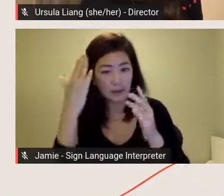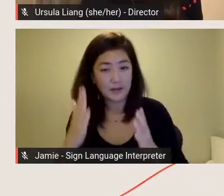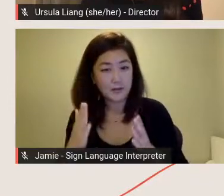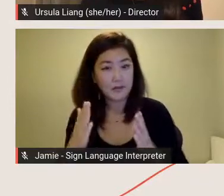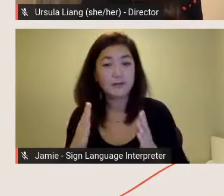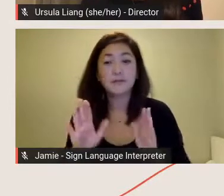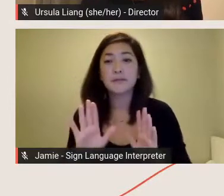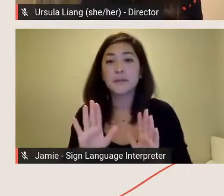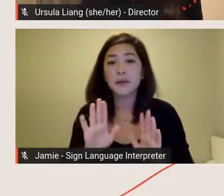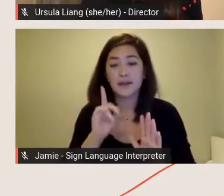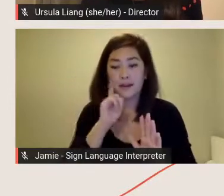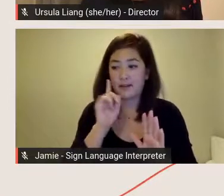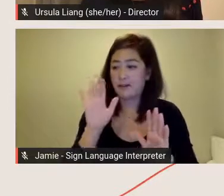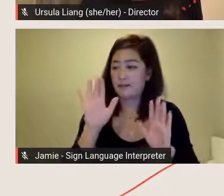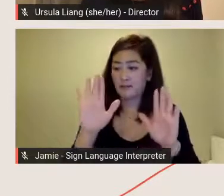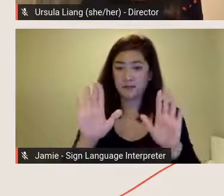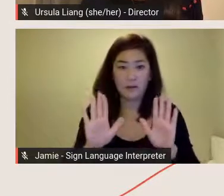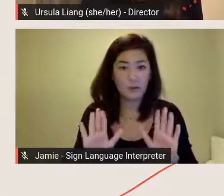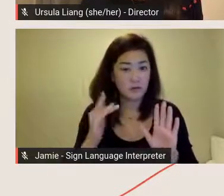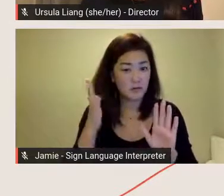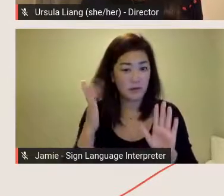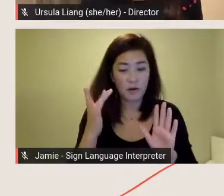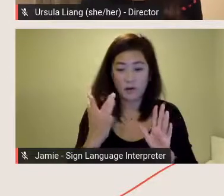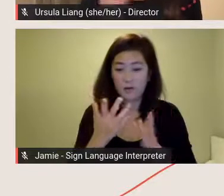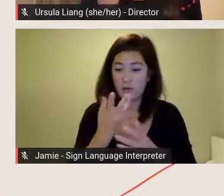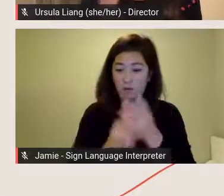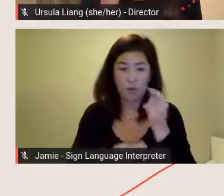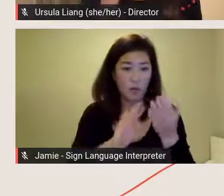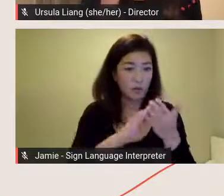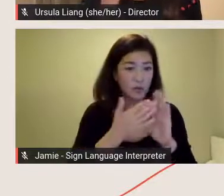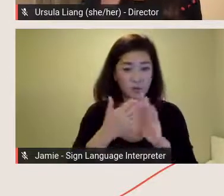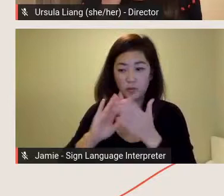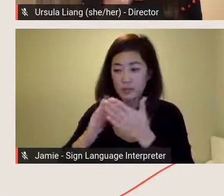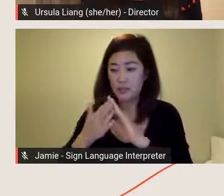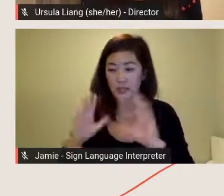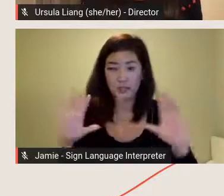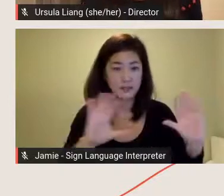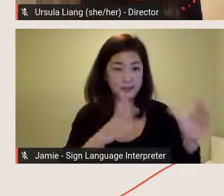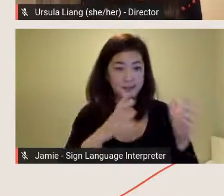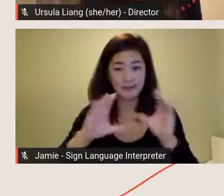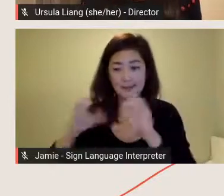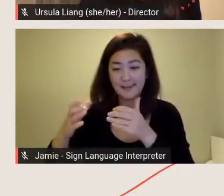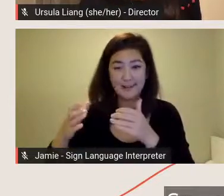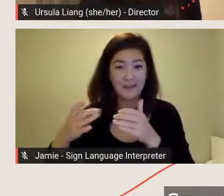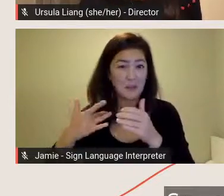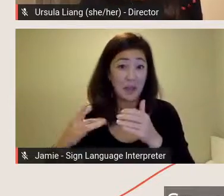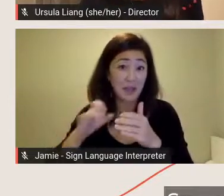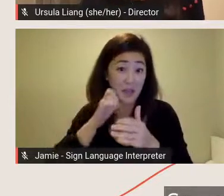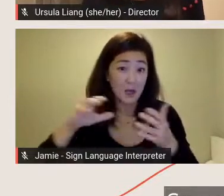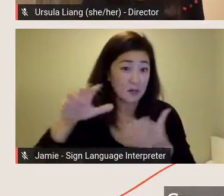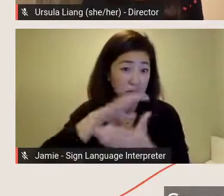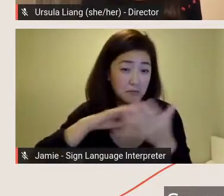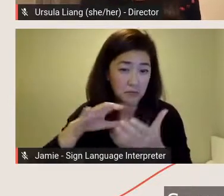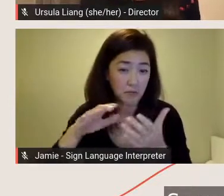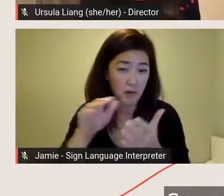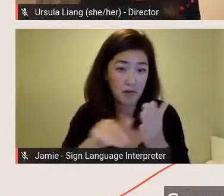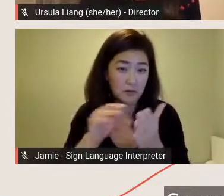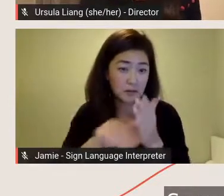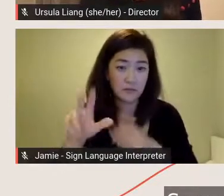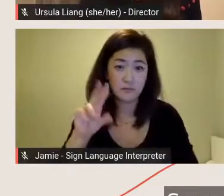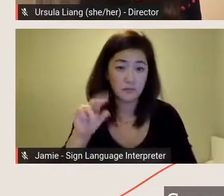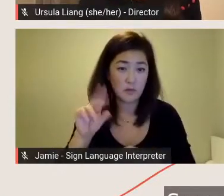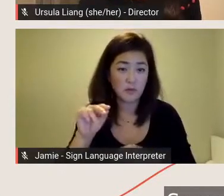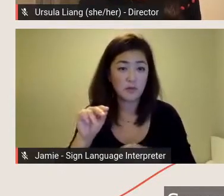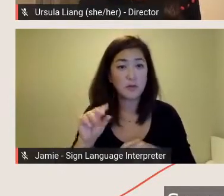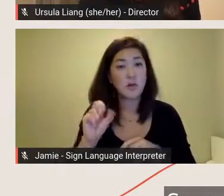community, to communities which don't often enough interact, I would say. So, yeah,